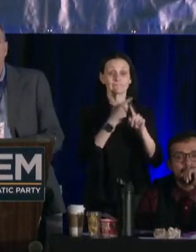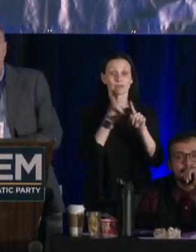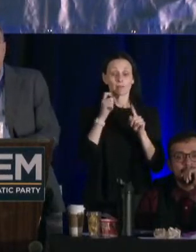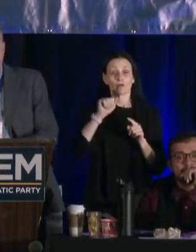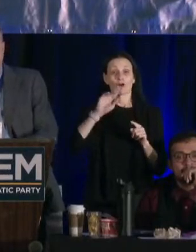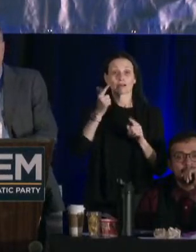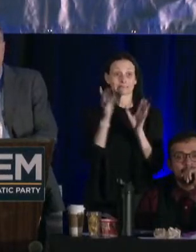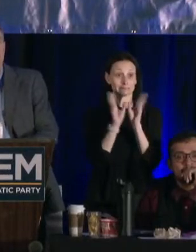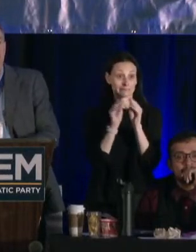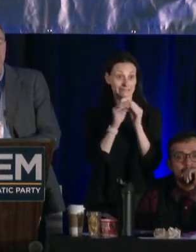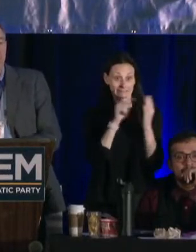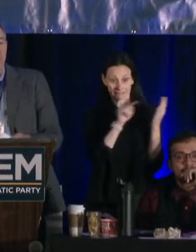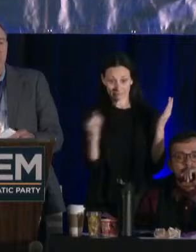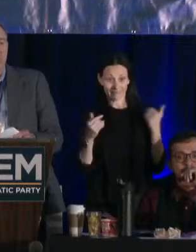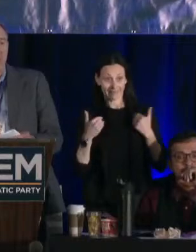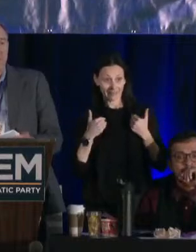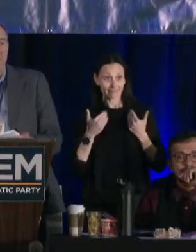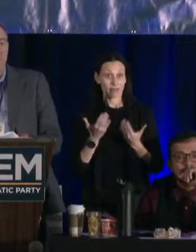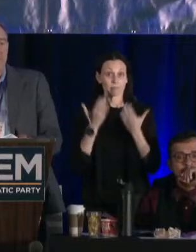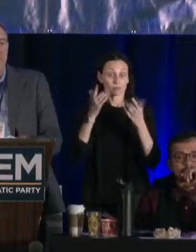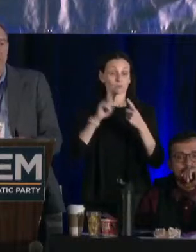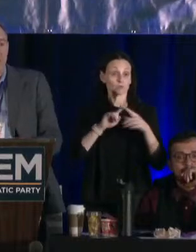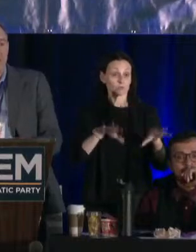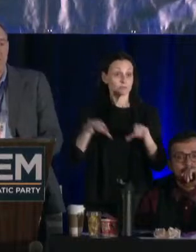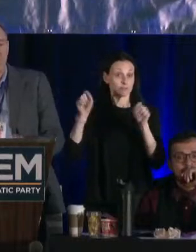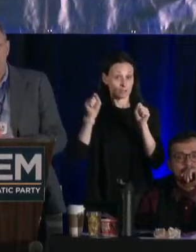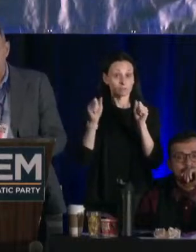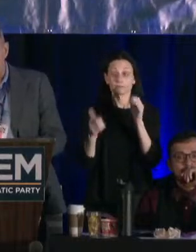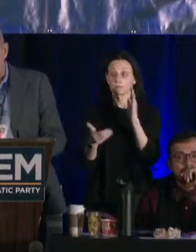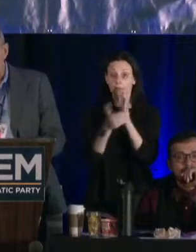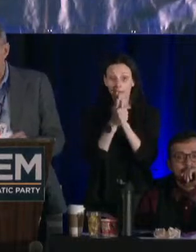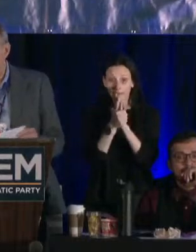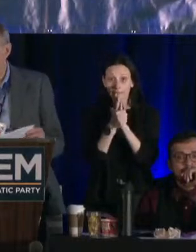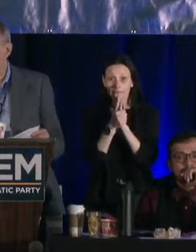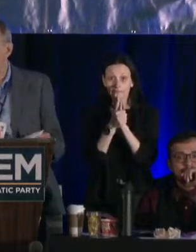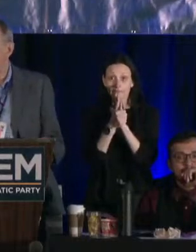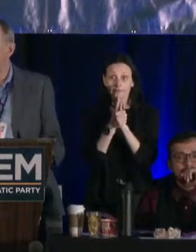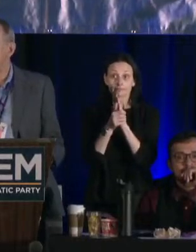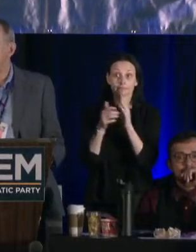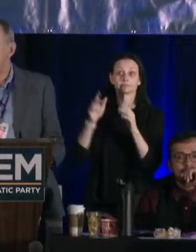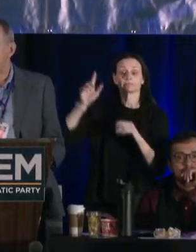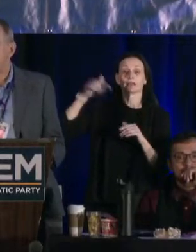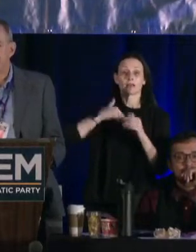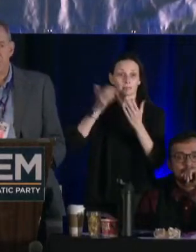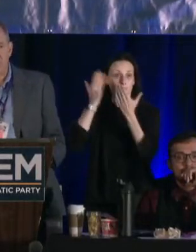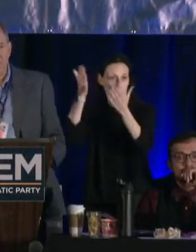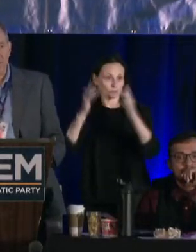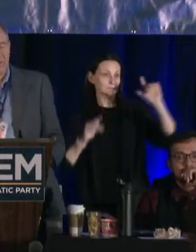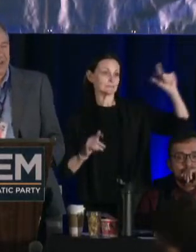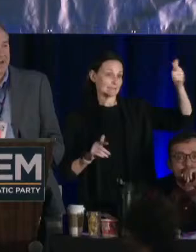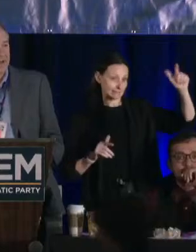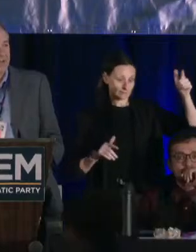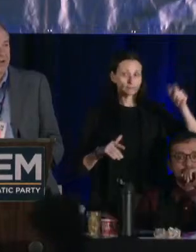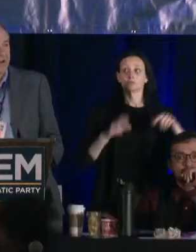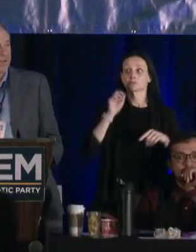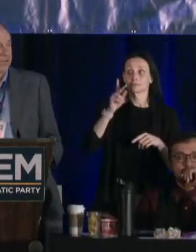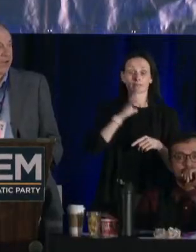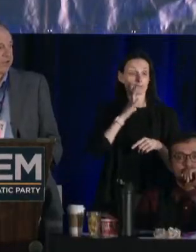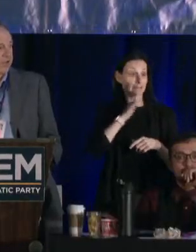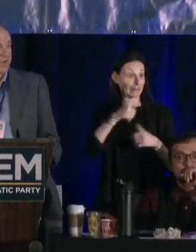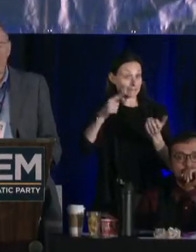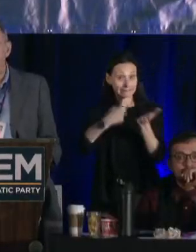are. If there's a motion to adopt the minutes of the August 2023 meeting. It's been moved and seconded. Is